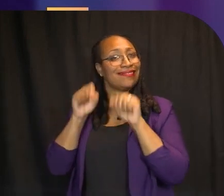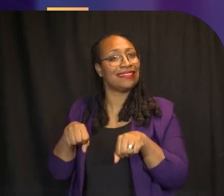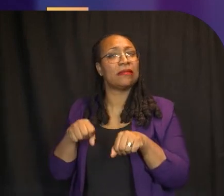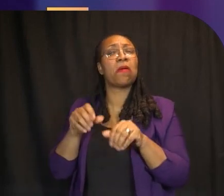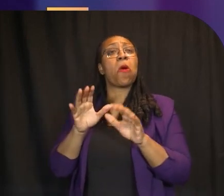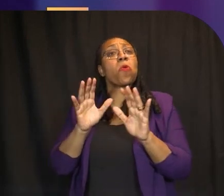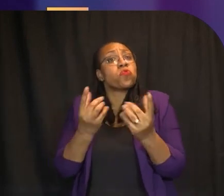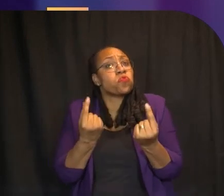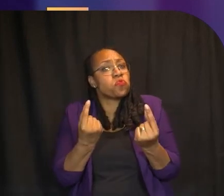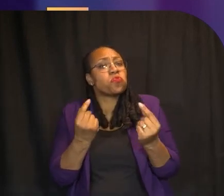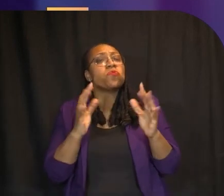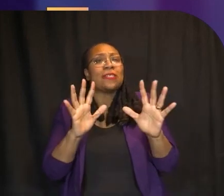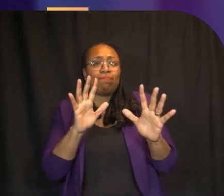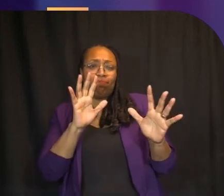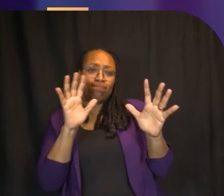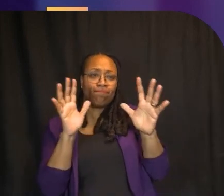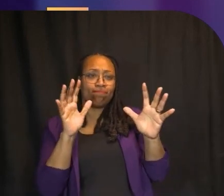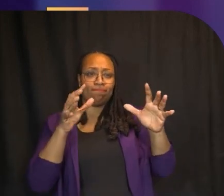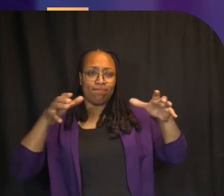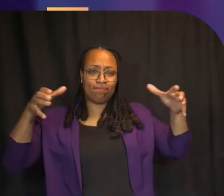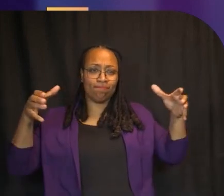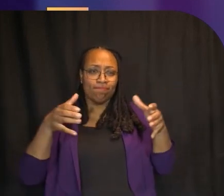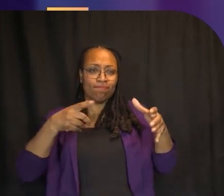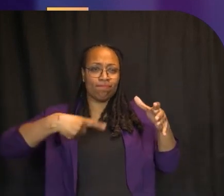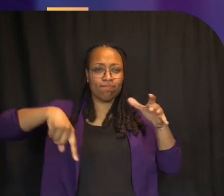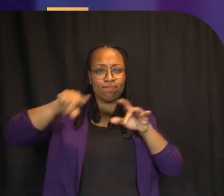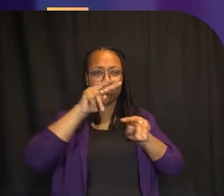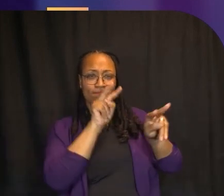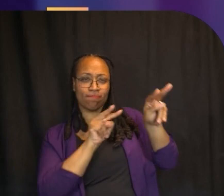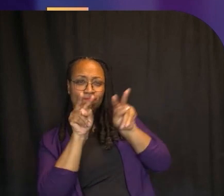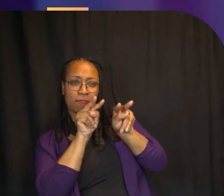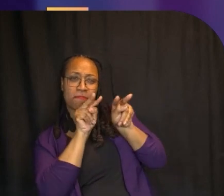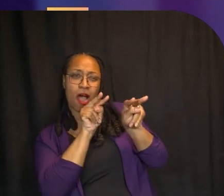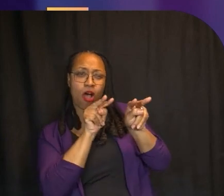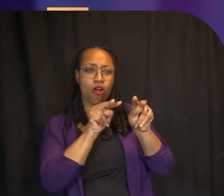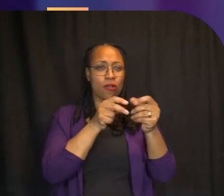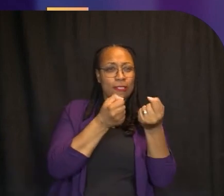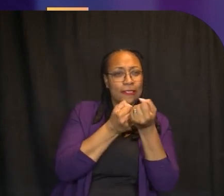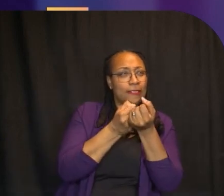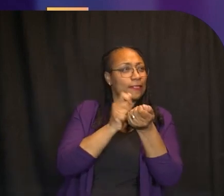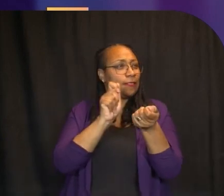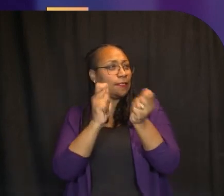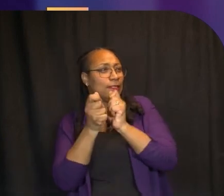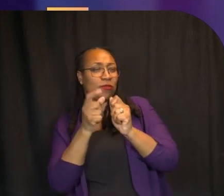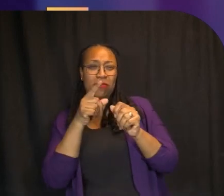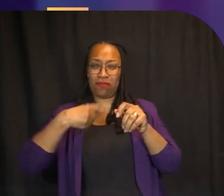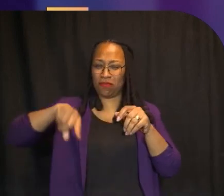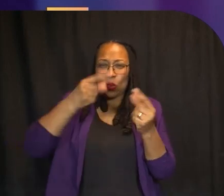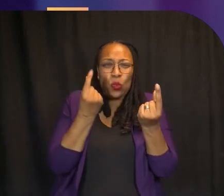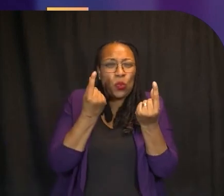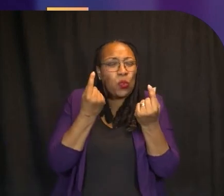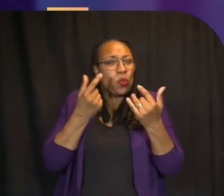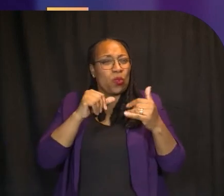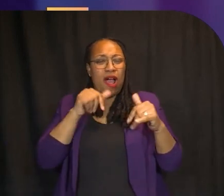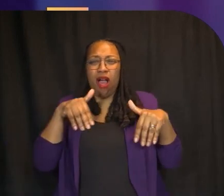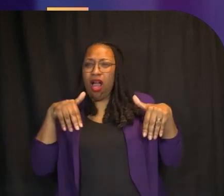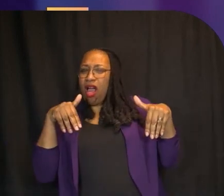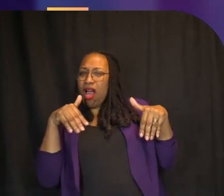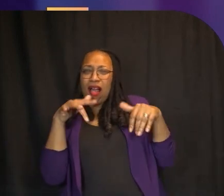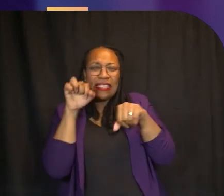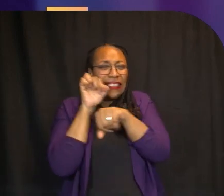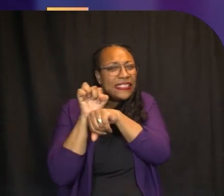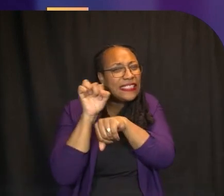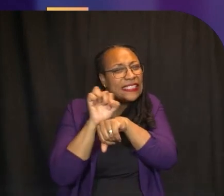groups. AAPD has been working diligently on issues related to disability bias in artificial